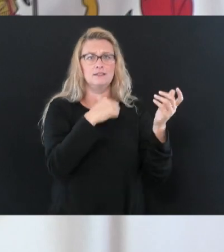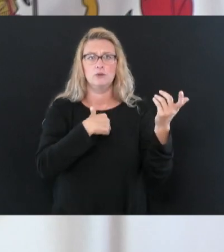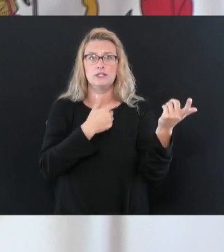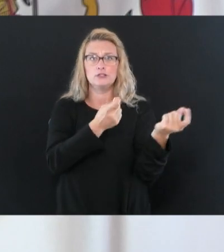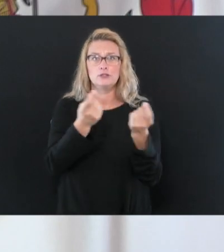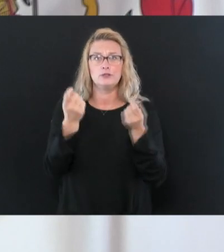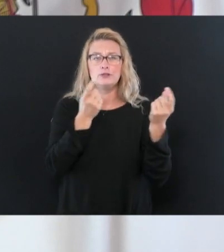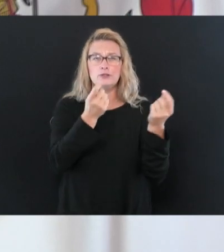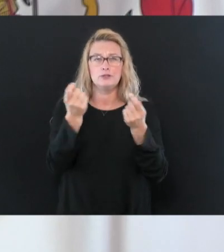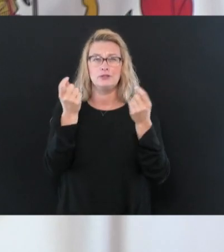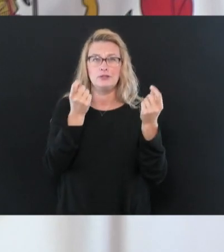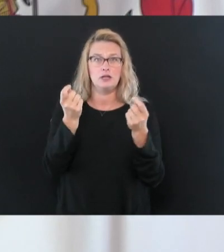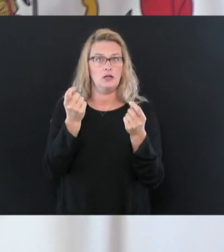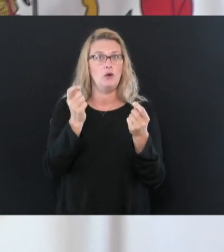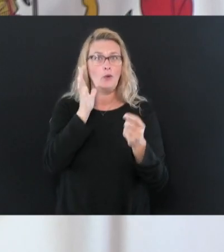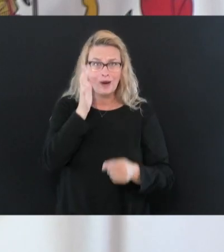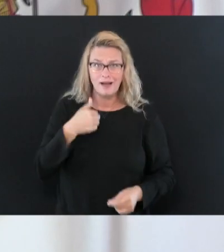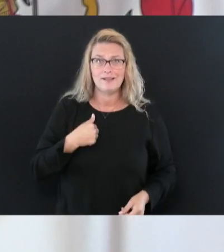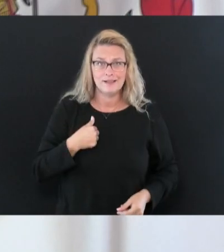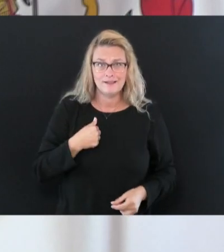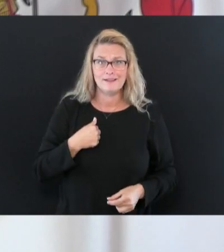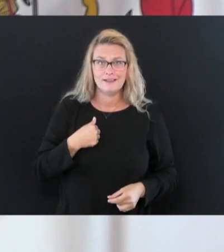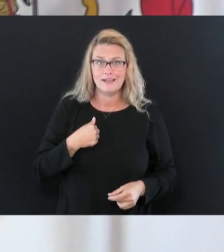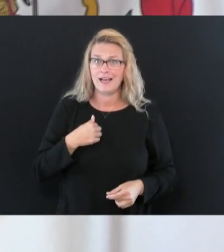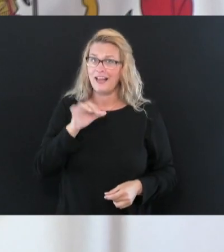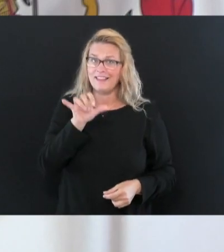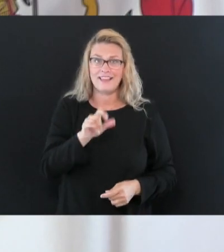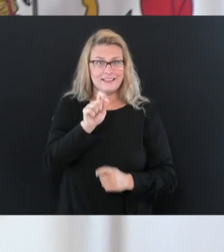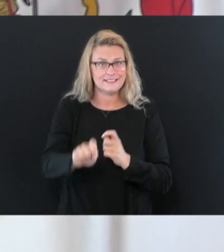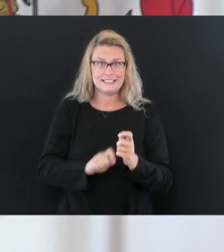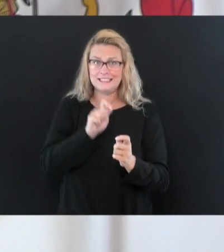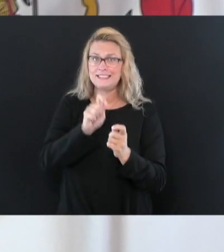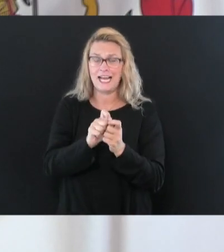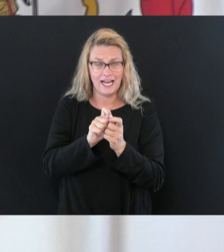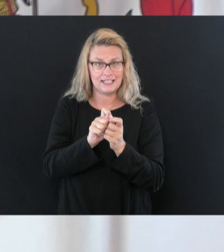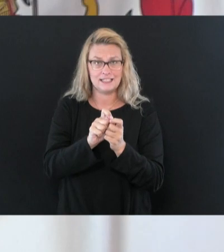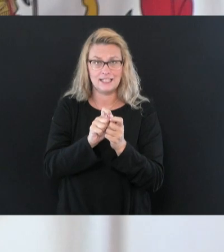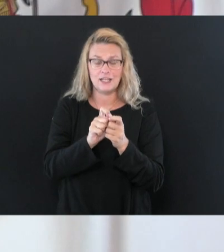crazy. Absolutely, this is exactly what we